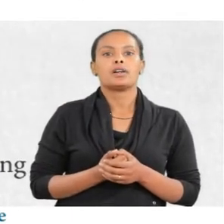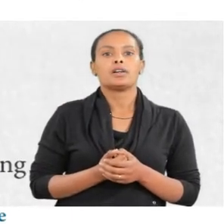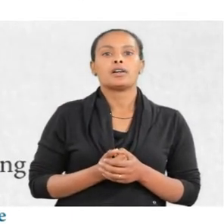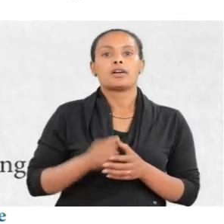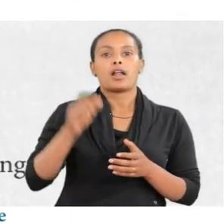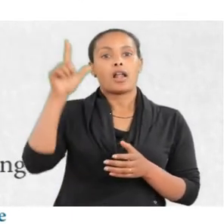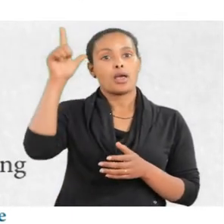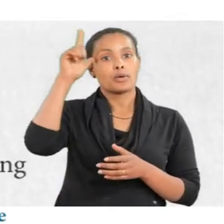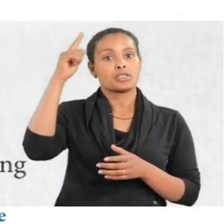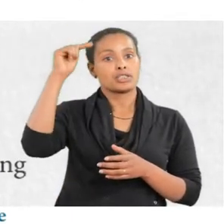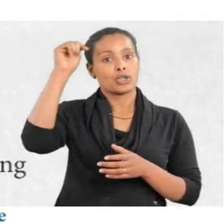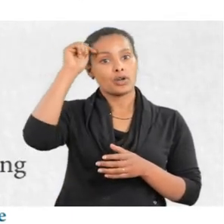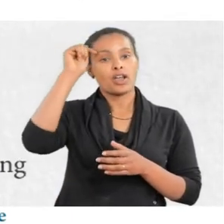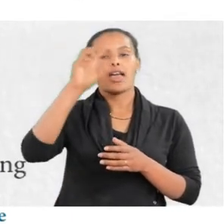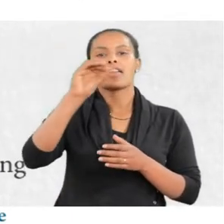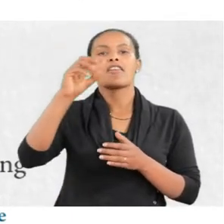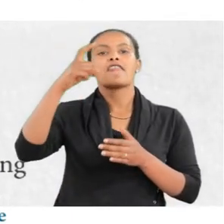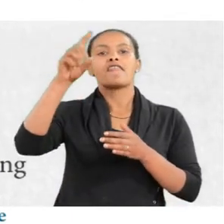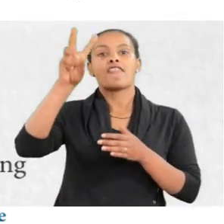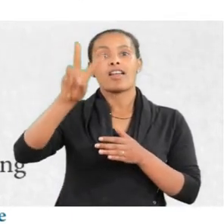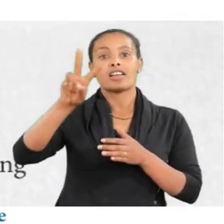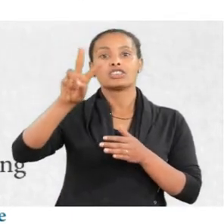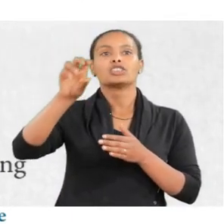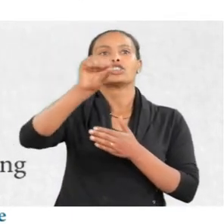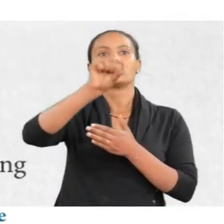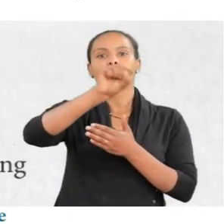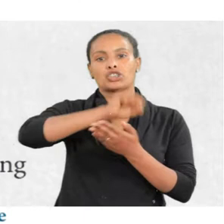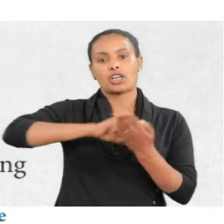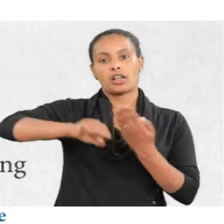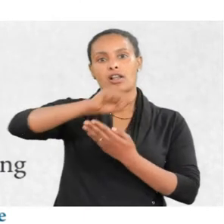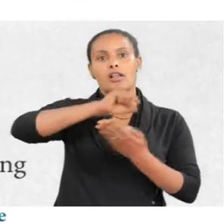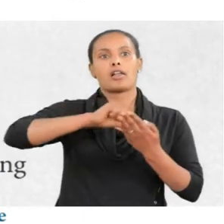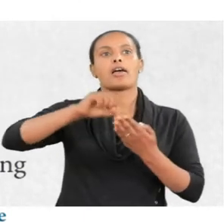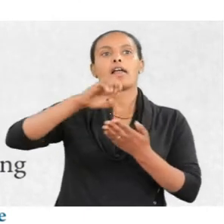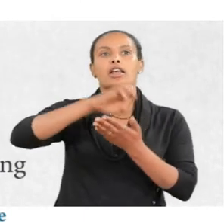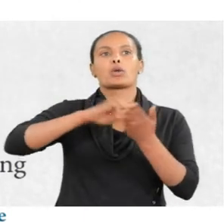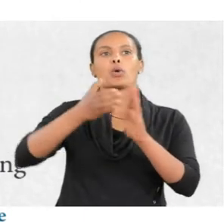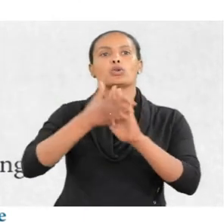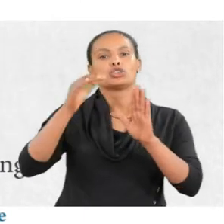Lewis theory and valence shell electron pair repulsion